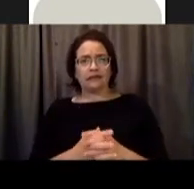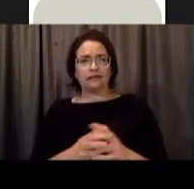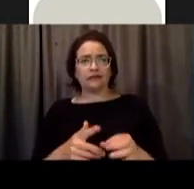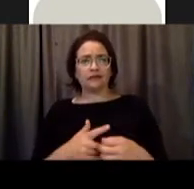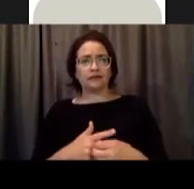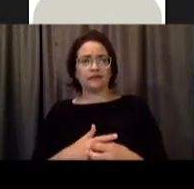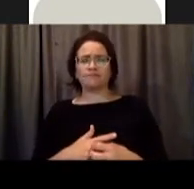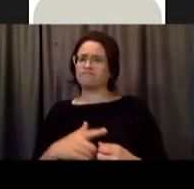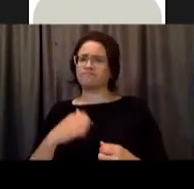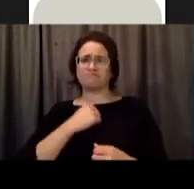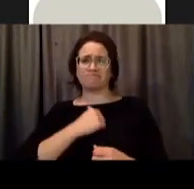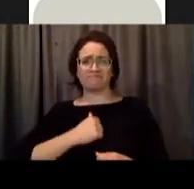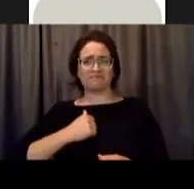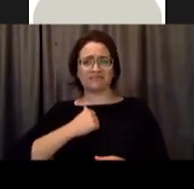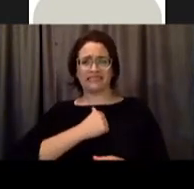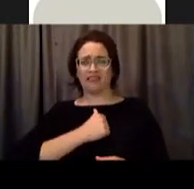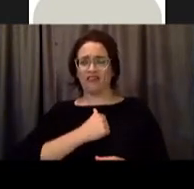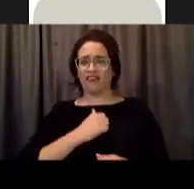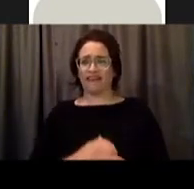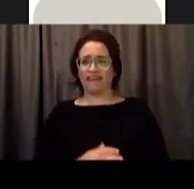Sorry, don't let me move.